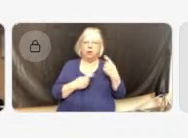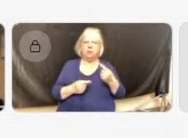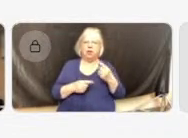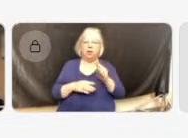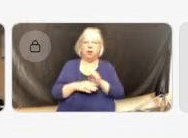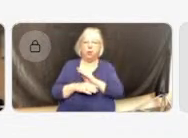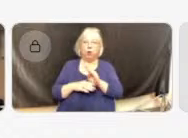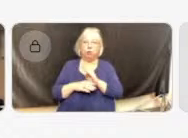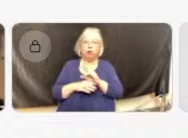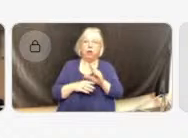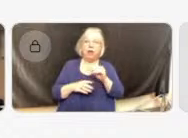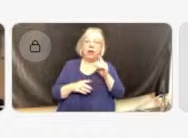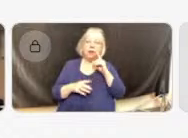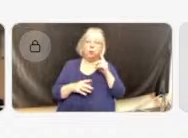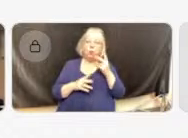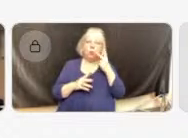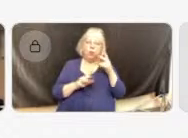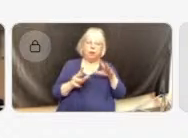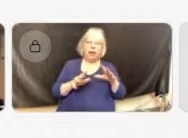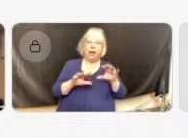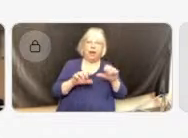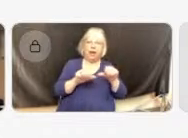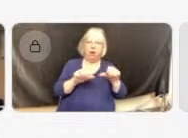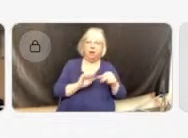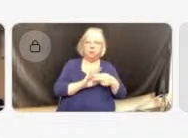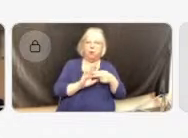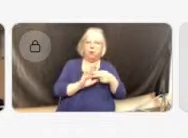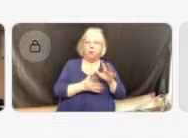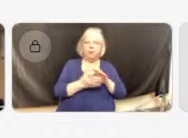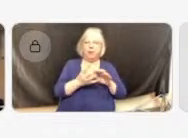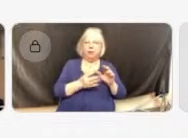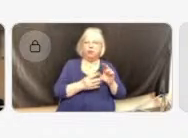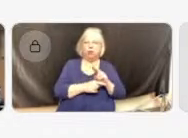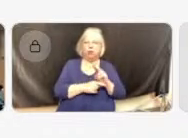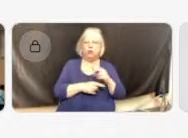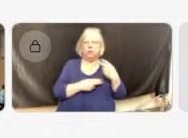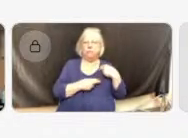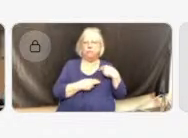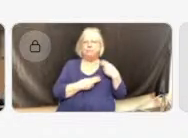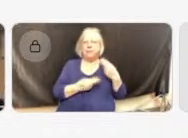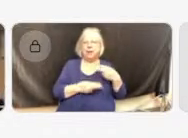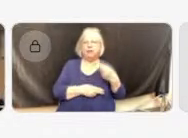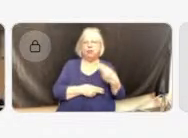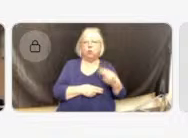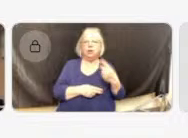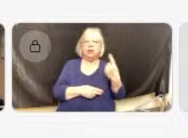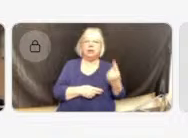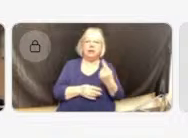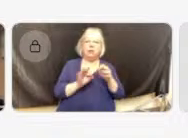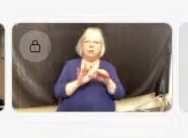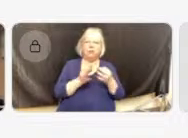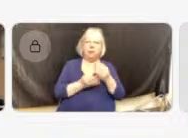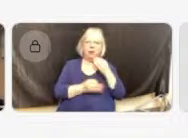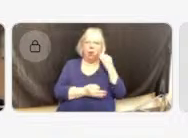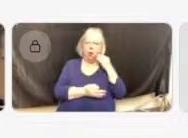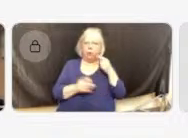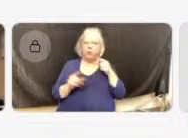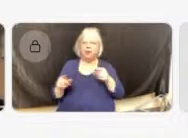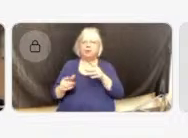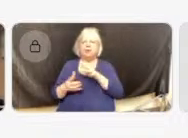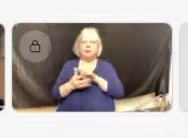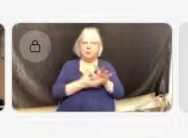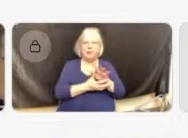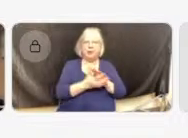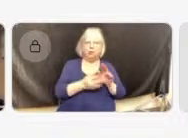the areas that are shown as mixed use on the plan are areas which have historically been single-family homes. This is one of those mixed-use